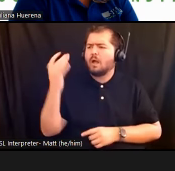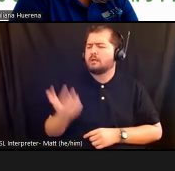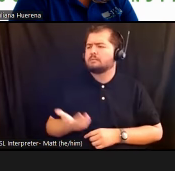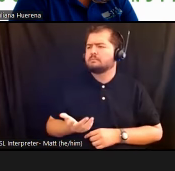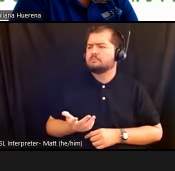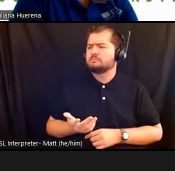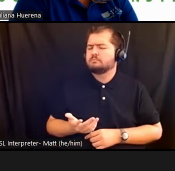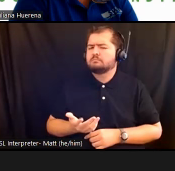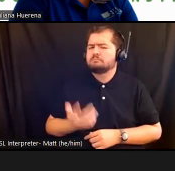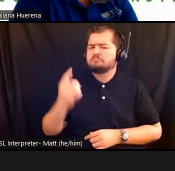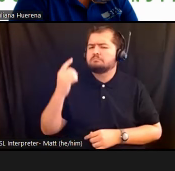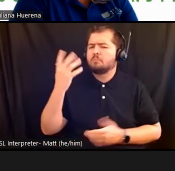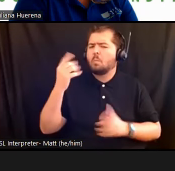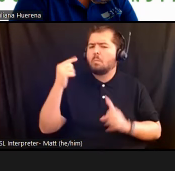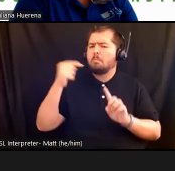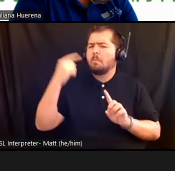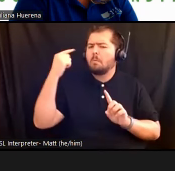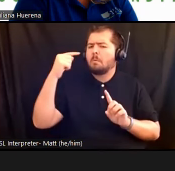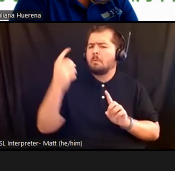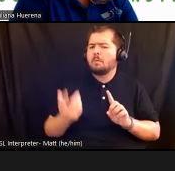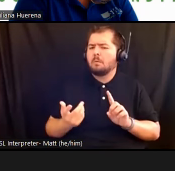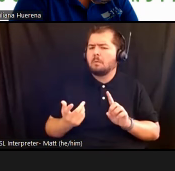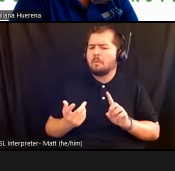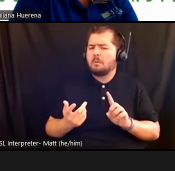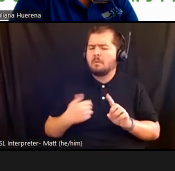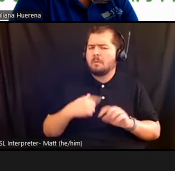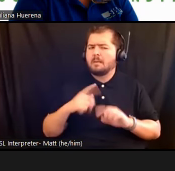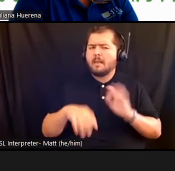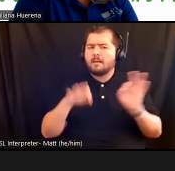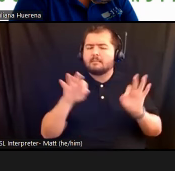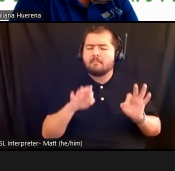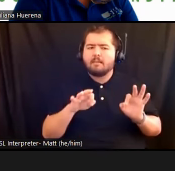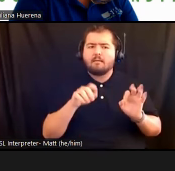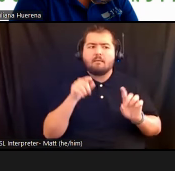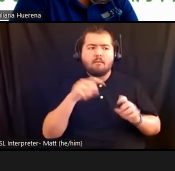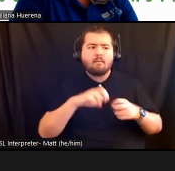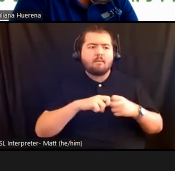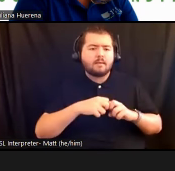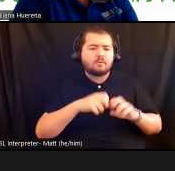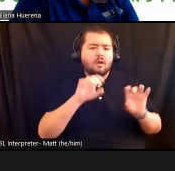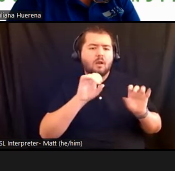Why do you think a poll worker can't try to explain a ballot and the issues to you? Why do you think that?